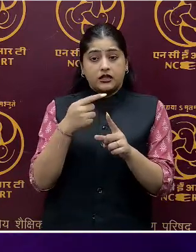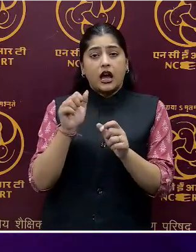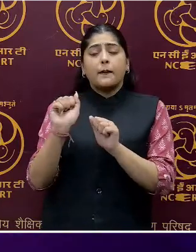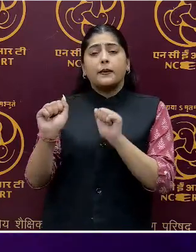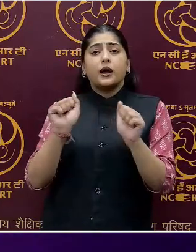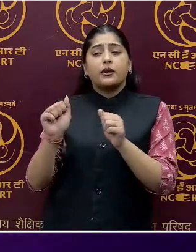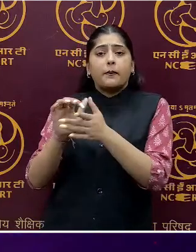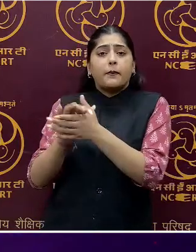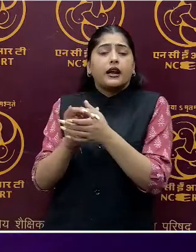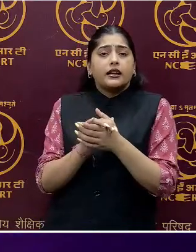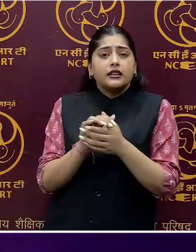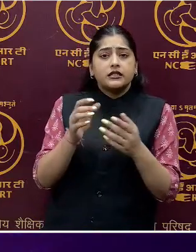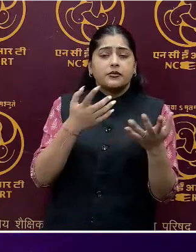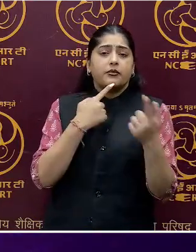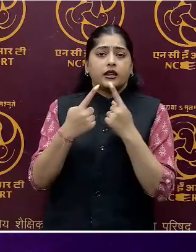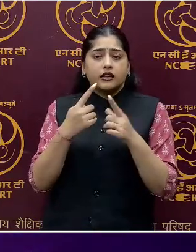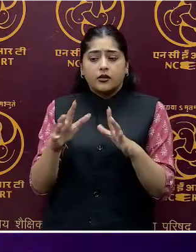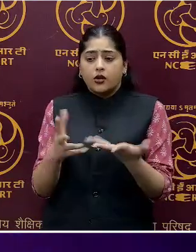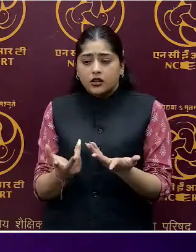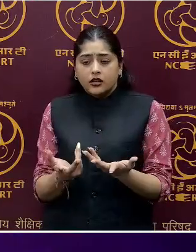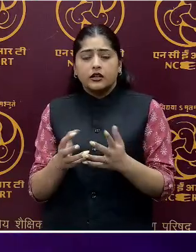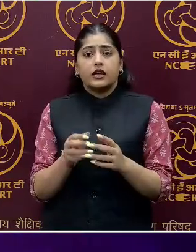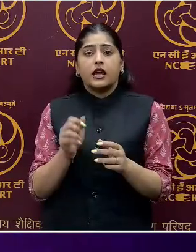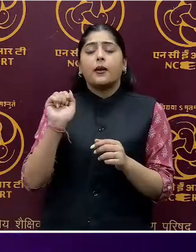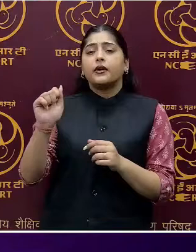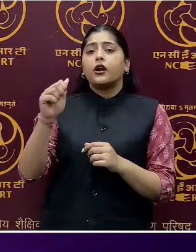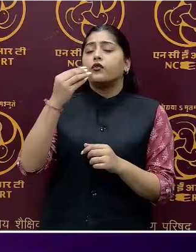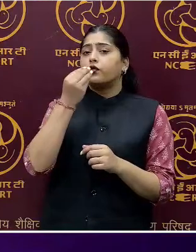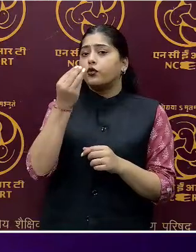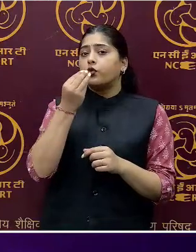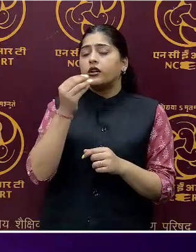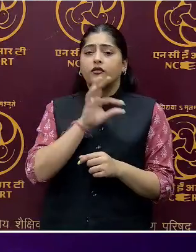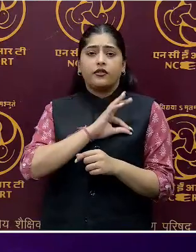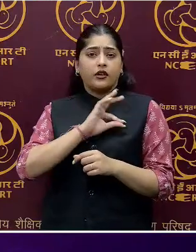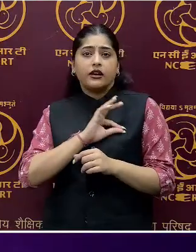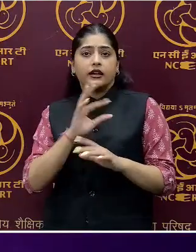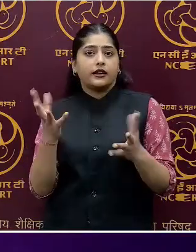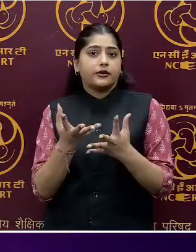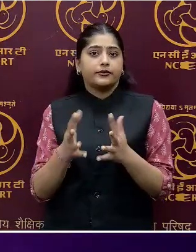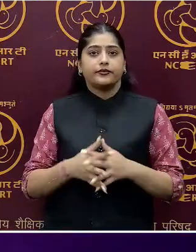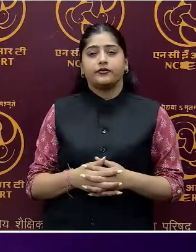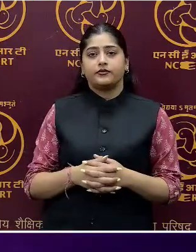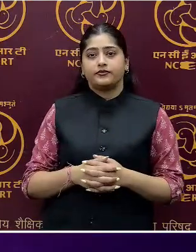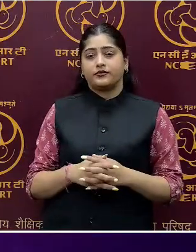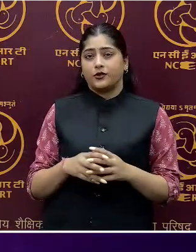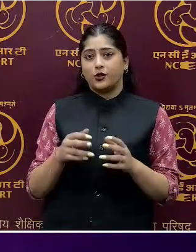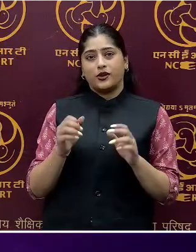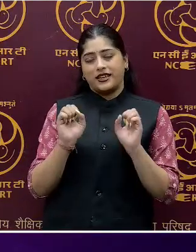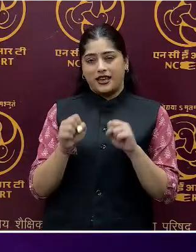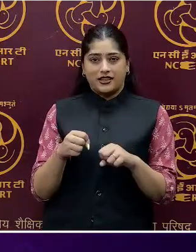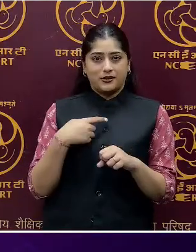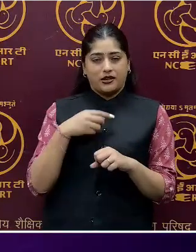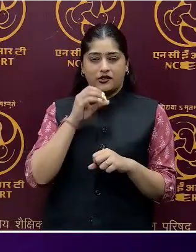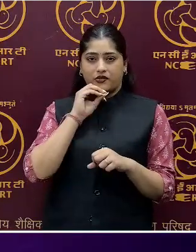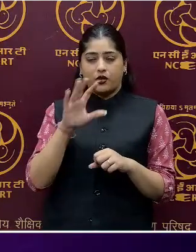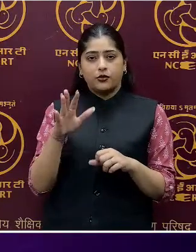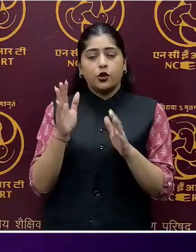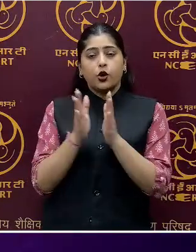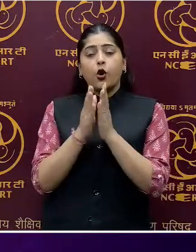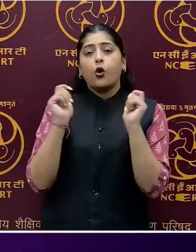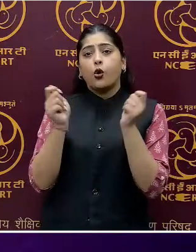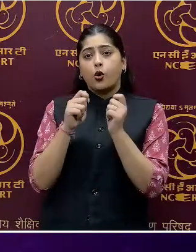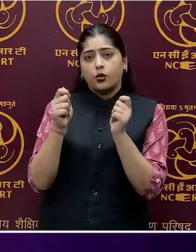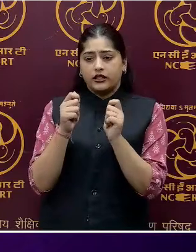us right now. Now, I have a question. Which is your favorite dish? As Holi is coming, so I'll say